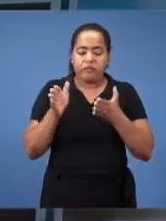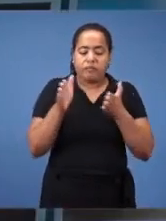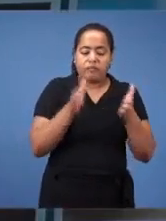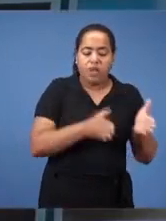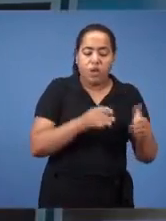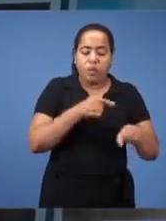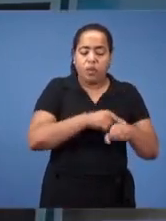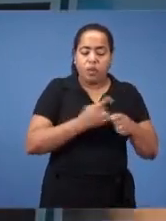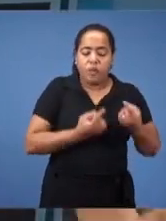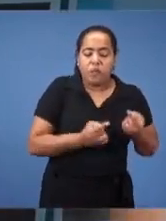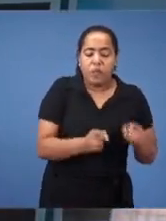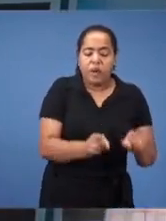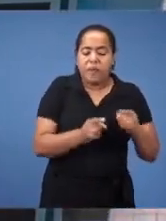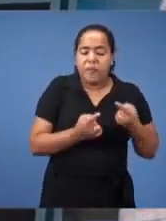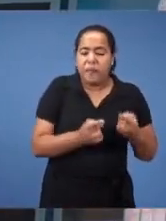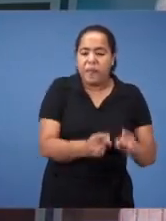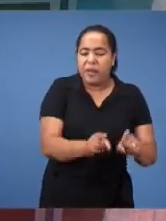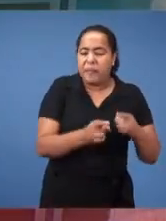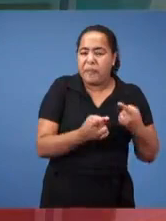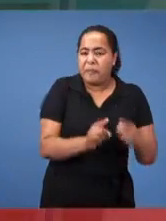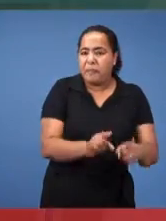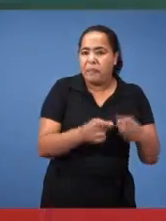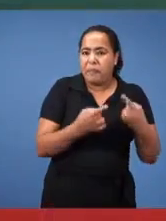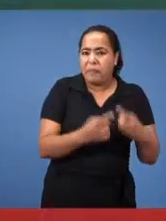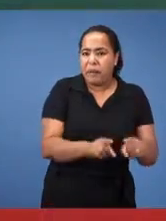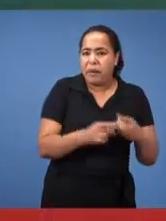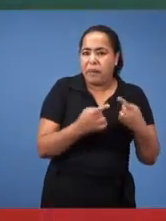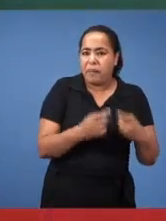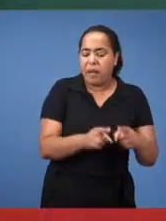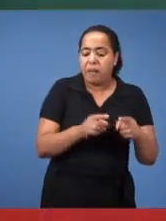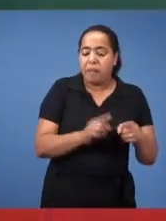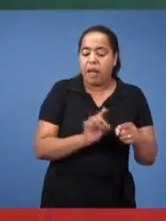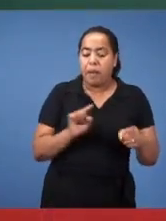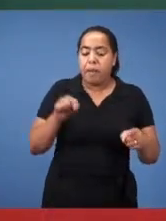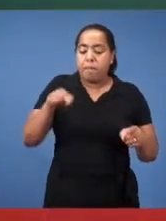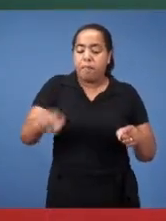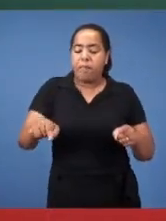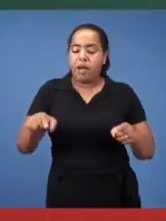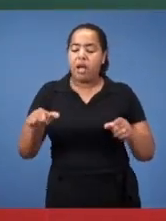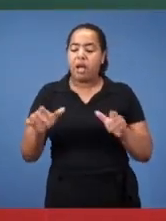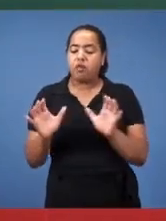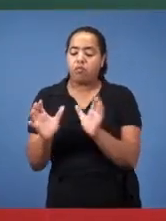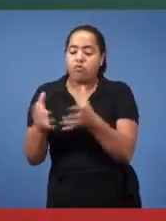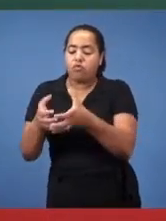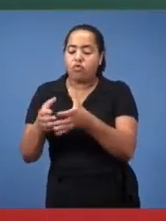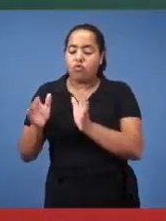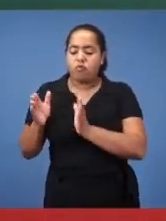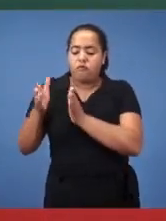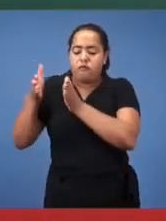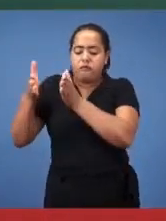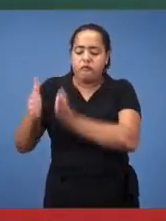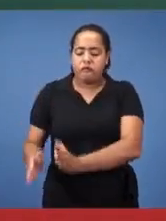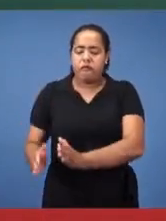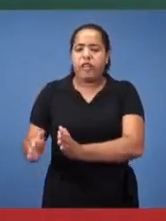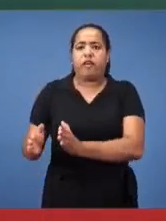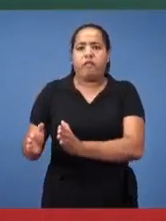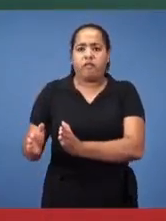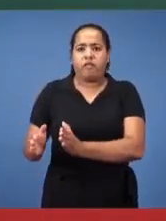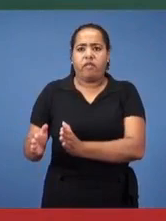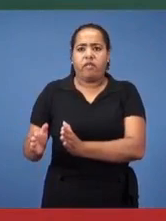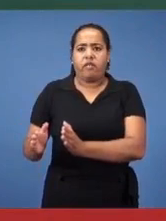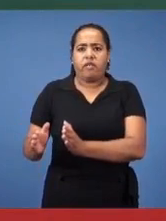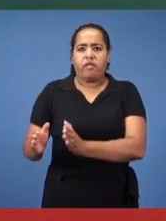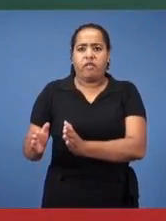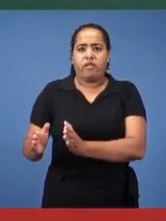The weakening of the church doesn't happen through persecution, because the more we persecute, the more the church becomes faithful. More